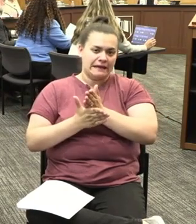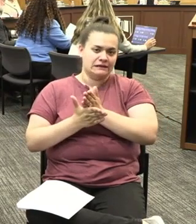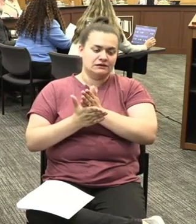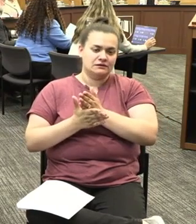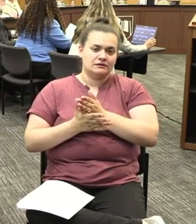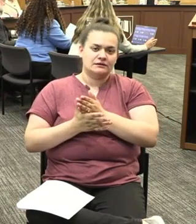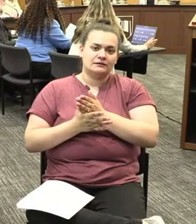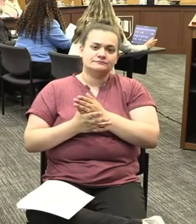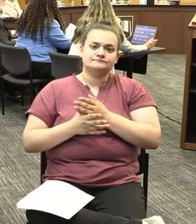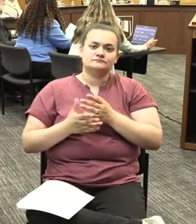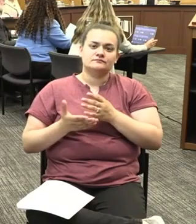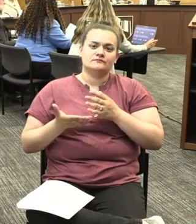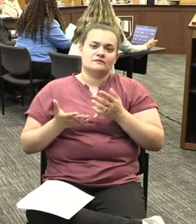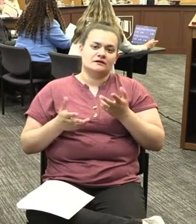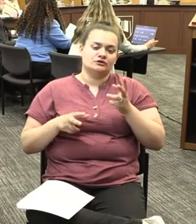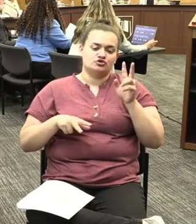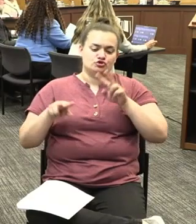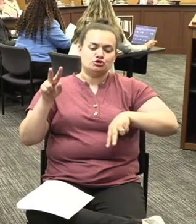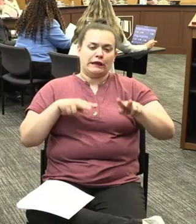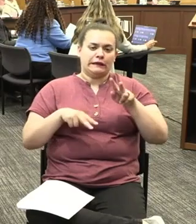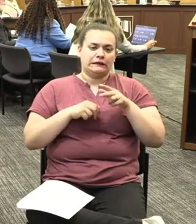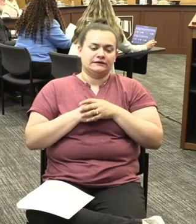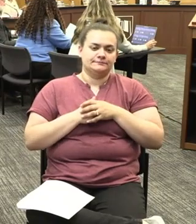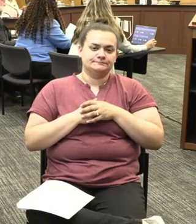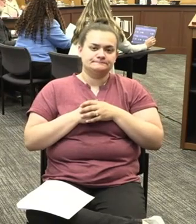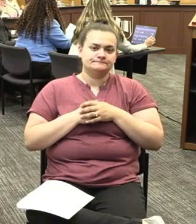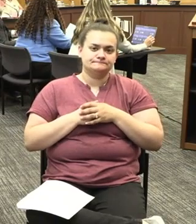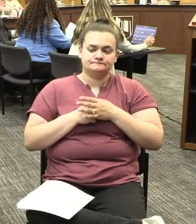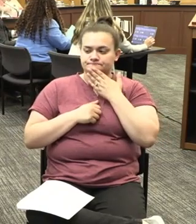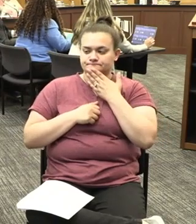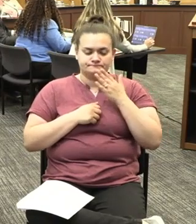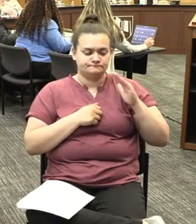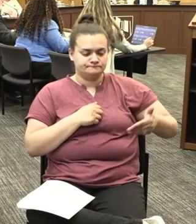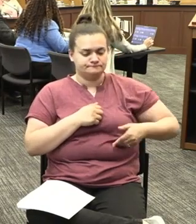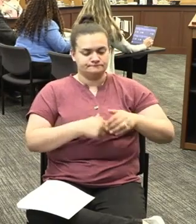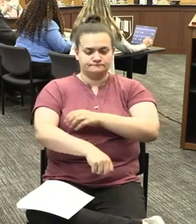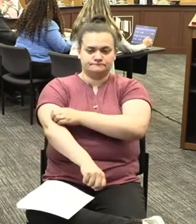the metaphor is checking and savings. Right. No, I Right, think- yeah. Thank you. for that. Okay, you're welcome.